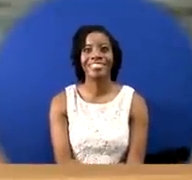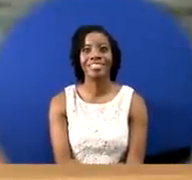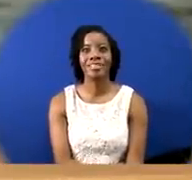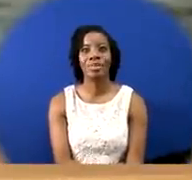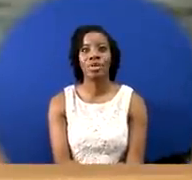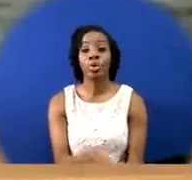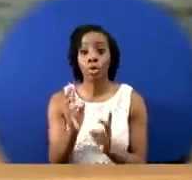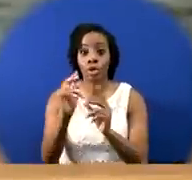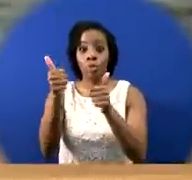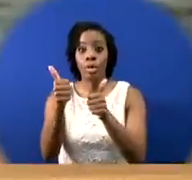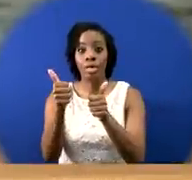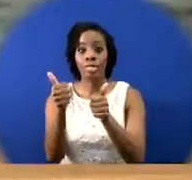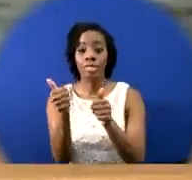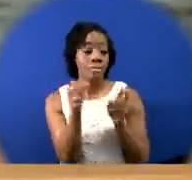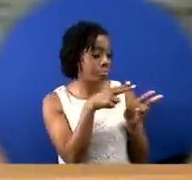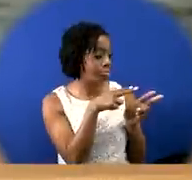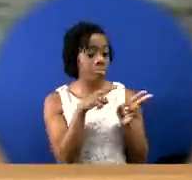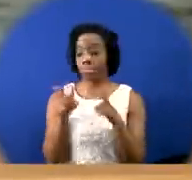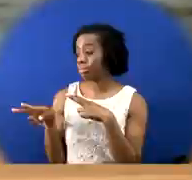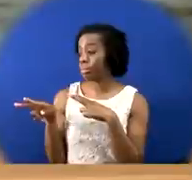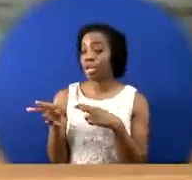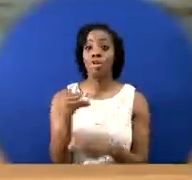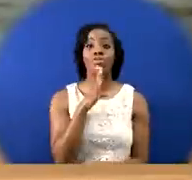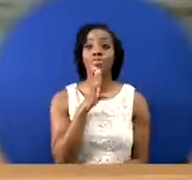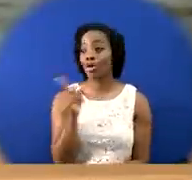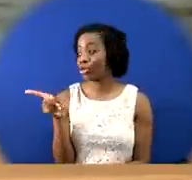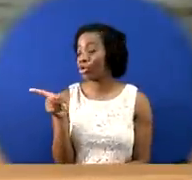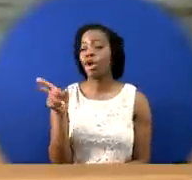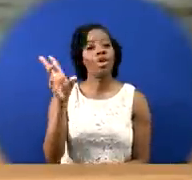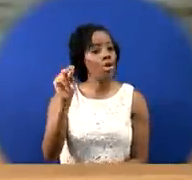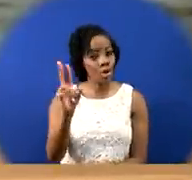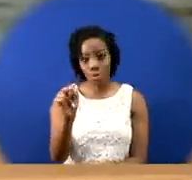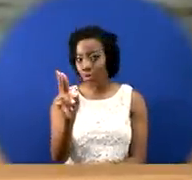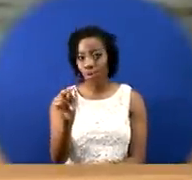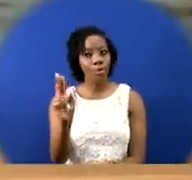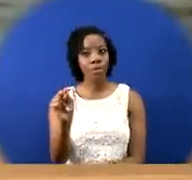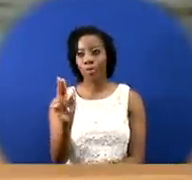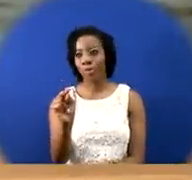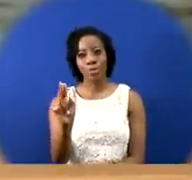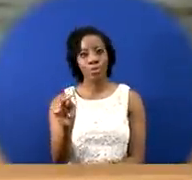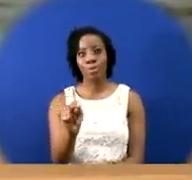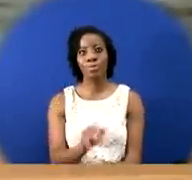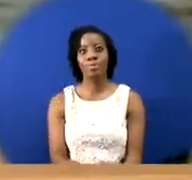We quick to turn to your neighbor and say, he talking about you. No.